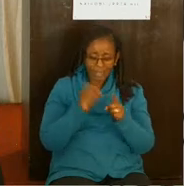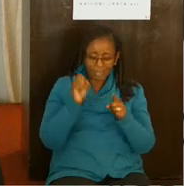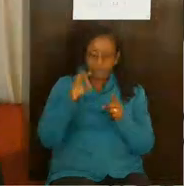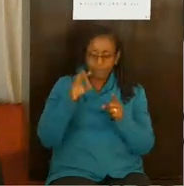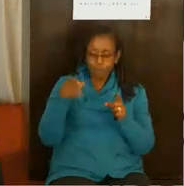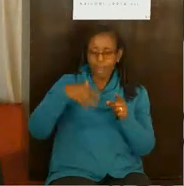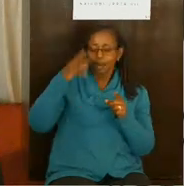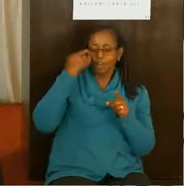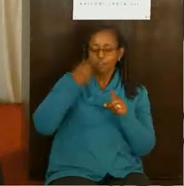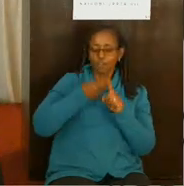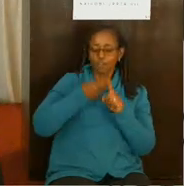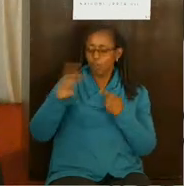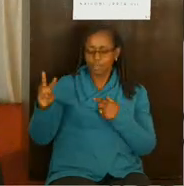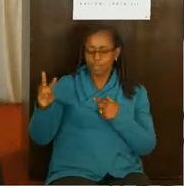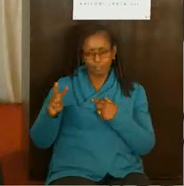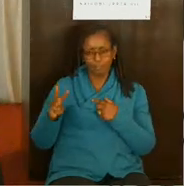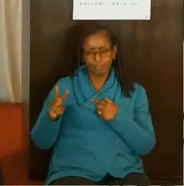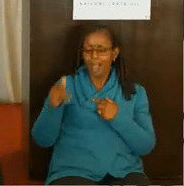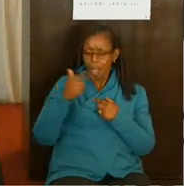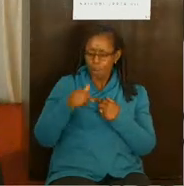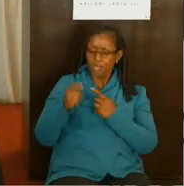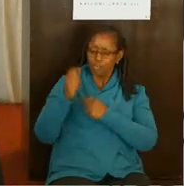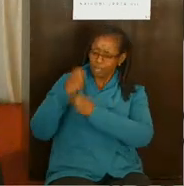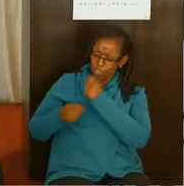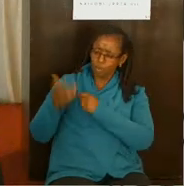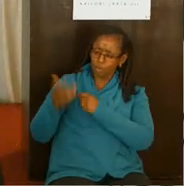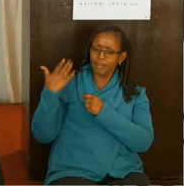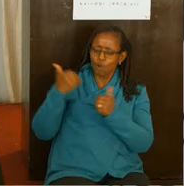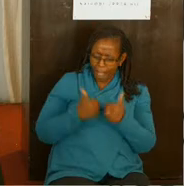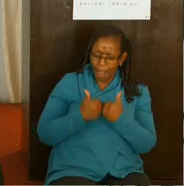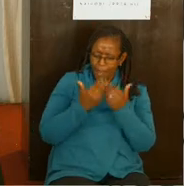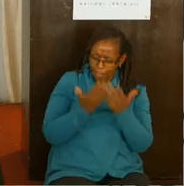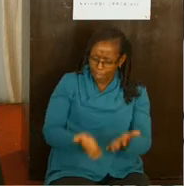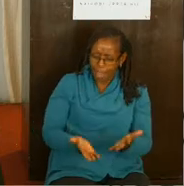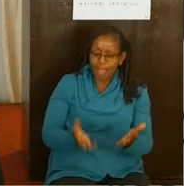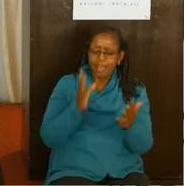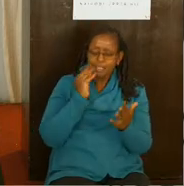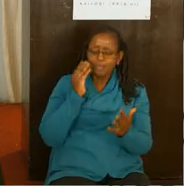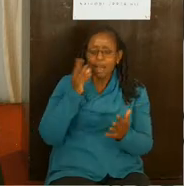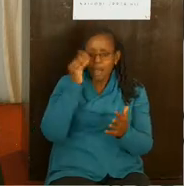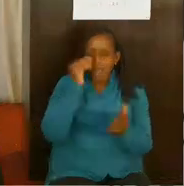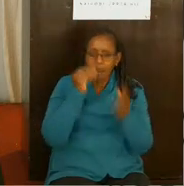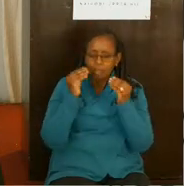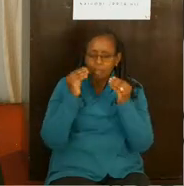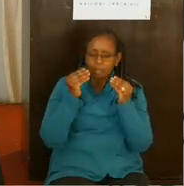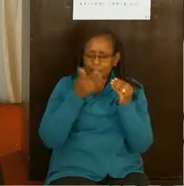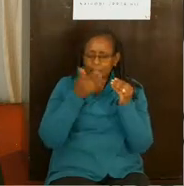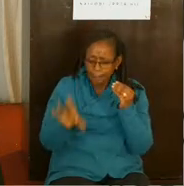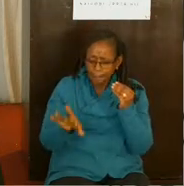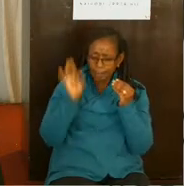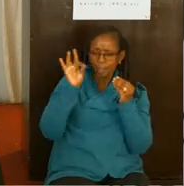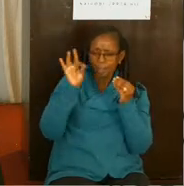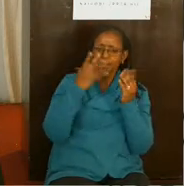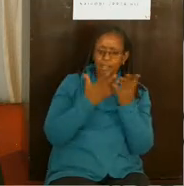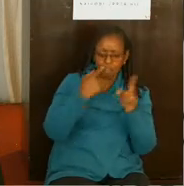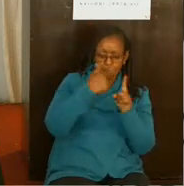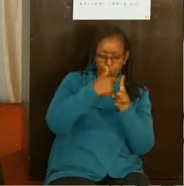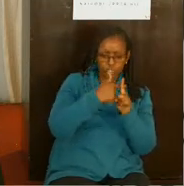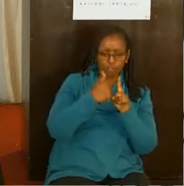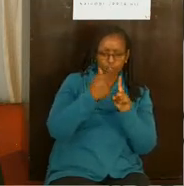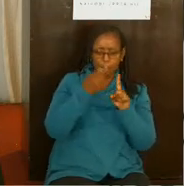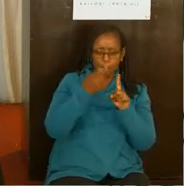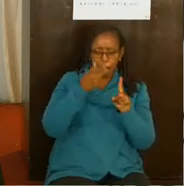it was in our traditions so let's look at what was positives in our tradition and how we